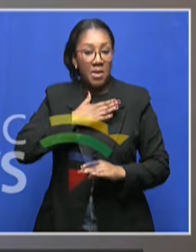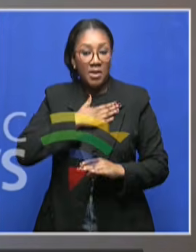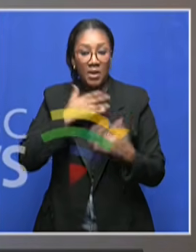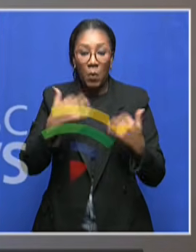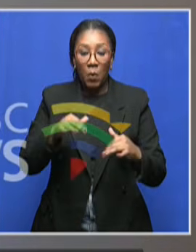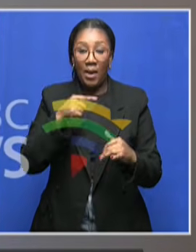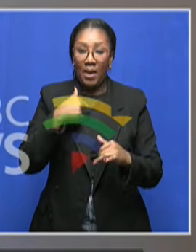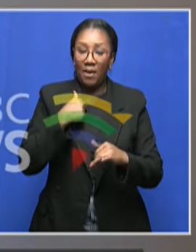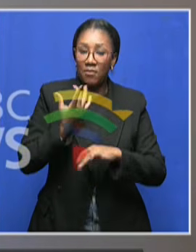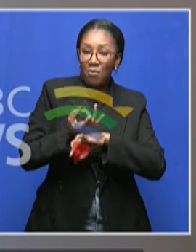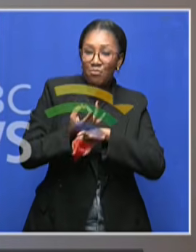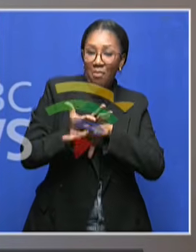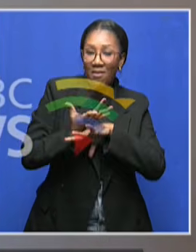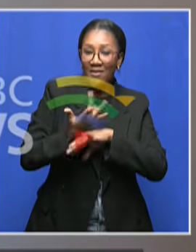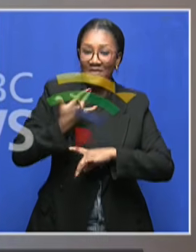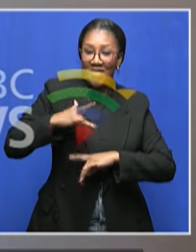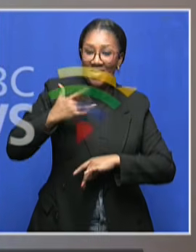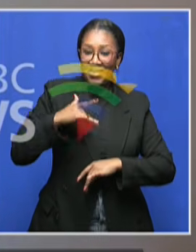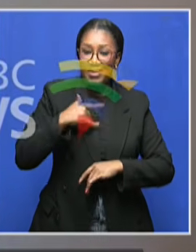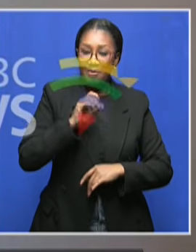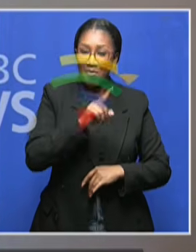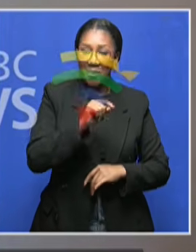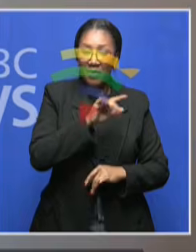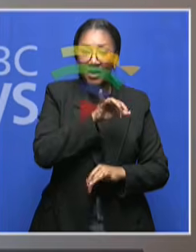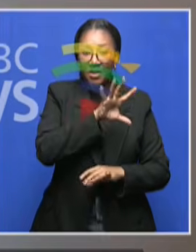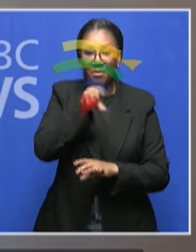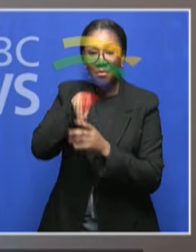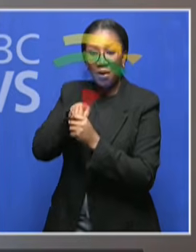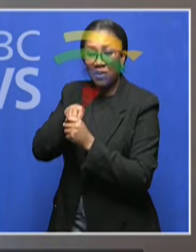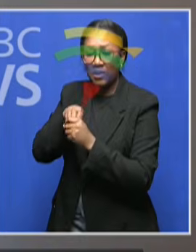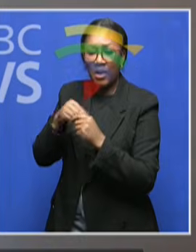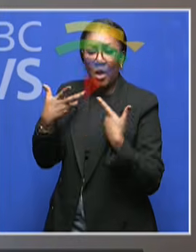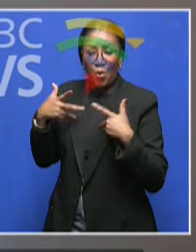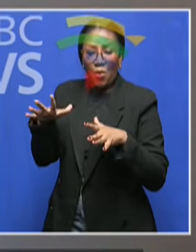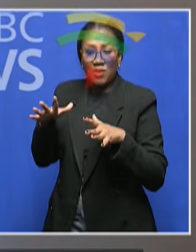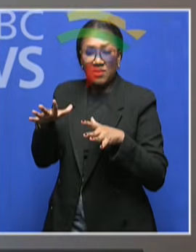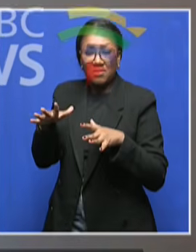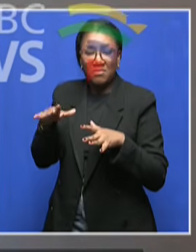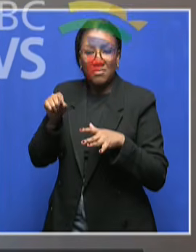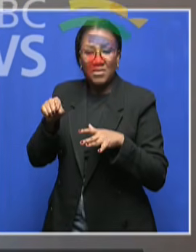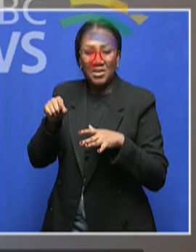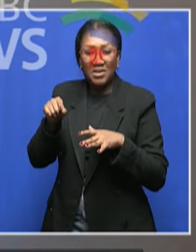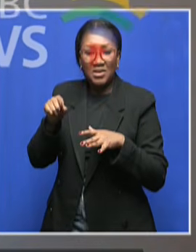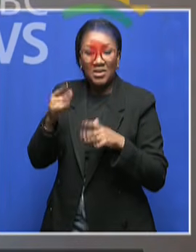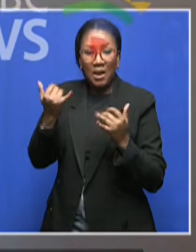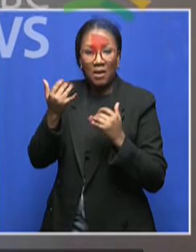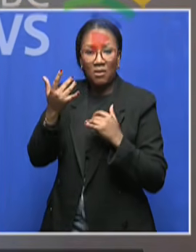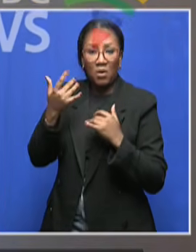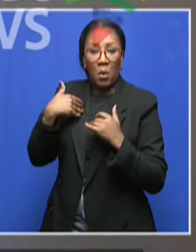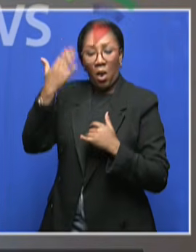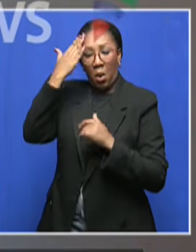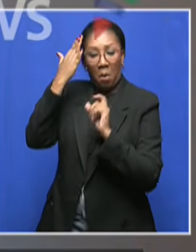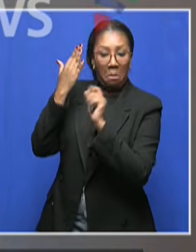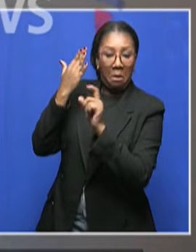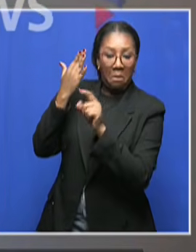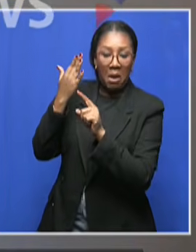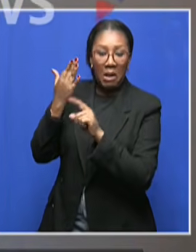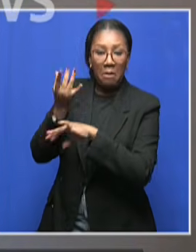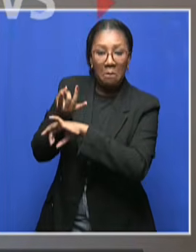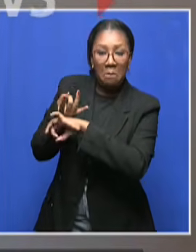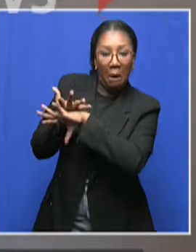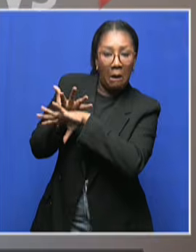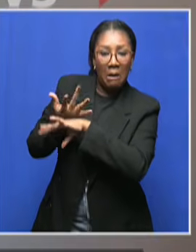this luxury brand that's coming into the space. I don't want to be like put on this pedestal of, oh, she's luxury. I